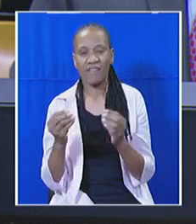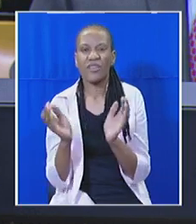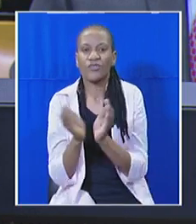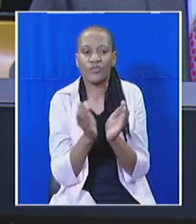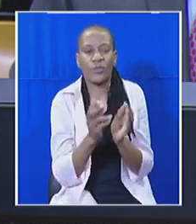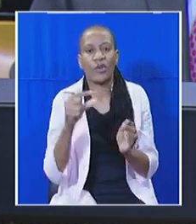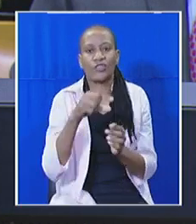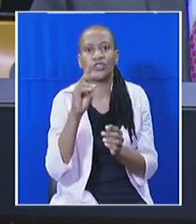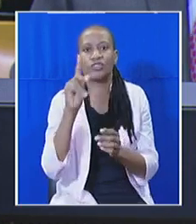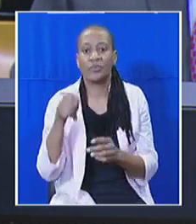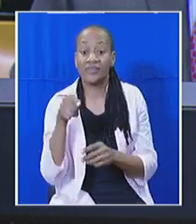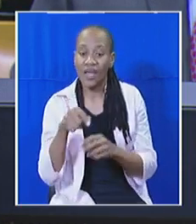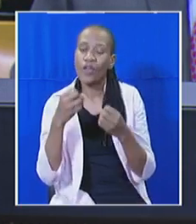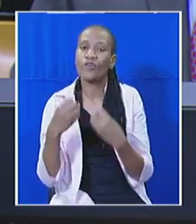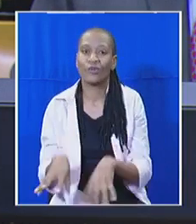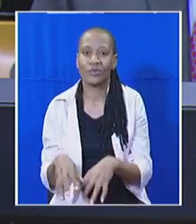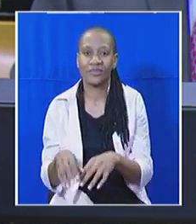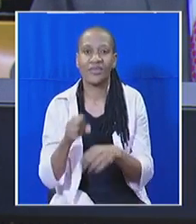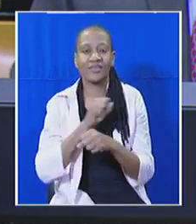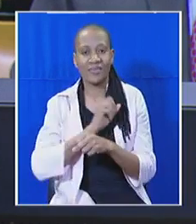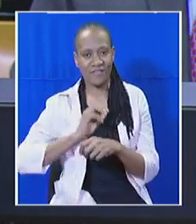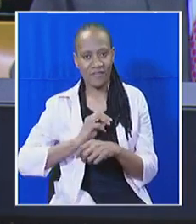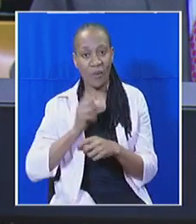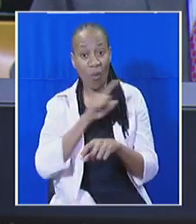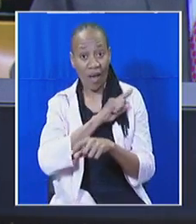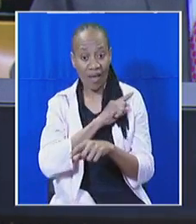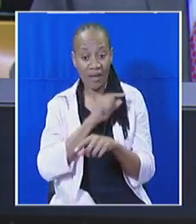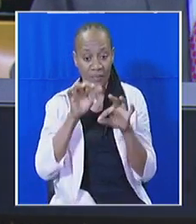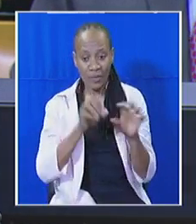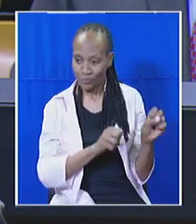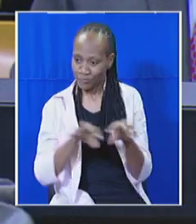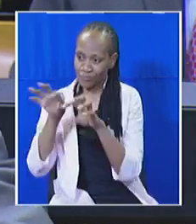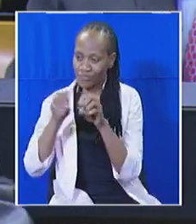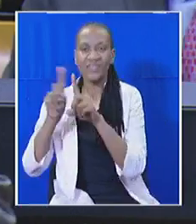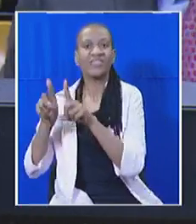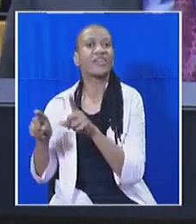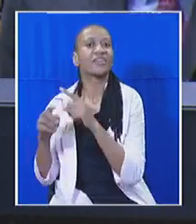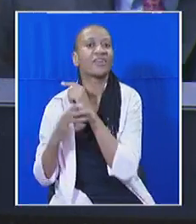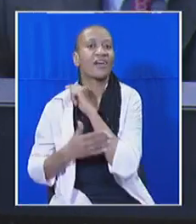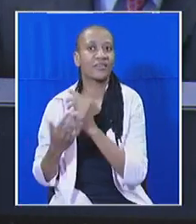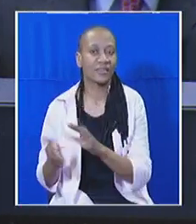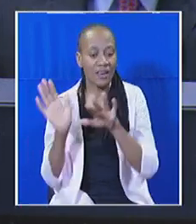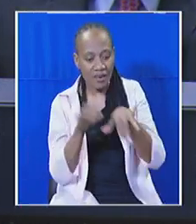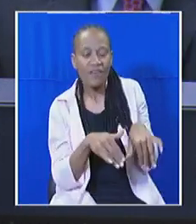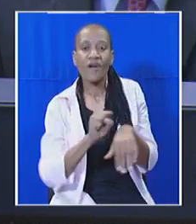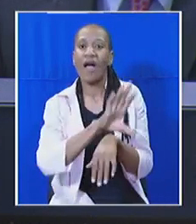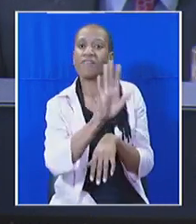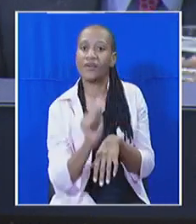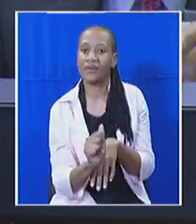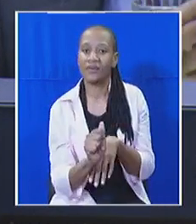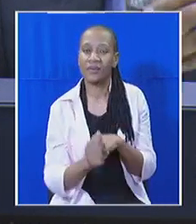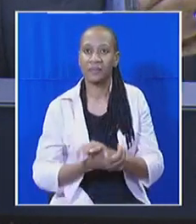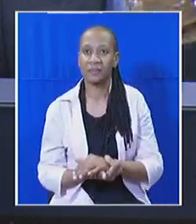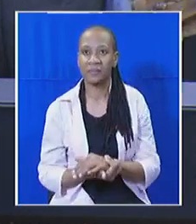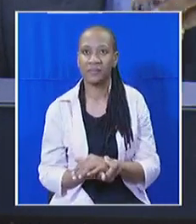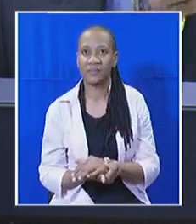are always the losers and very badly affected. The state of affairs prompted the World Health Organization to